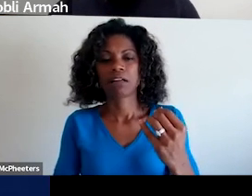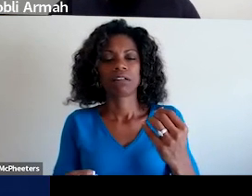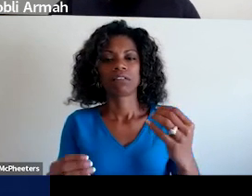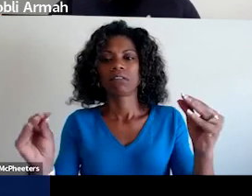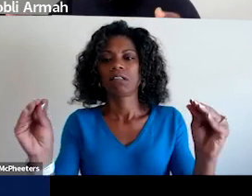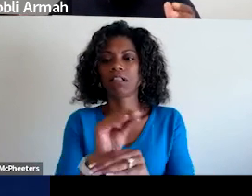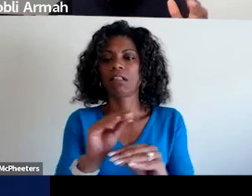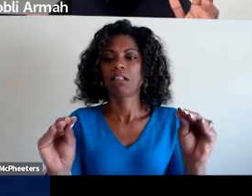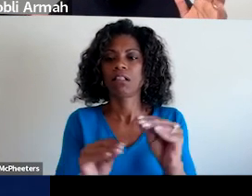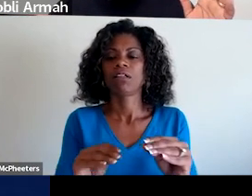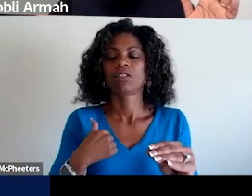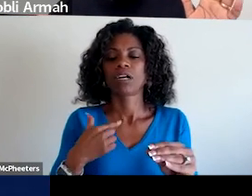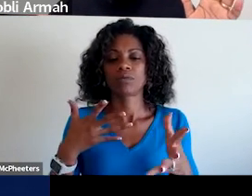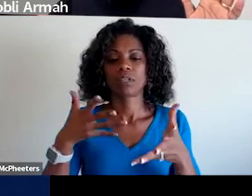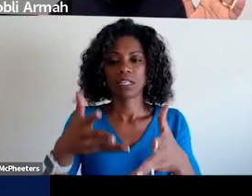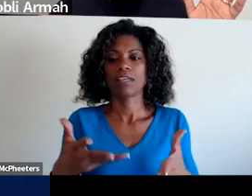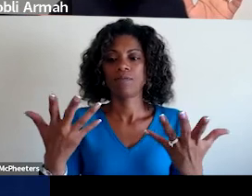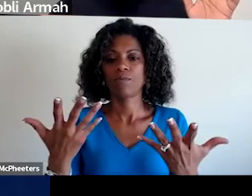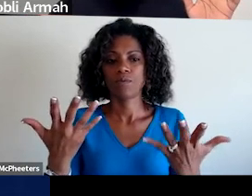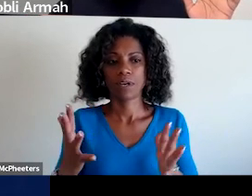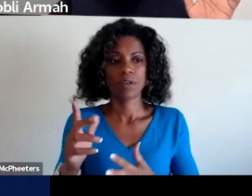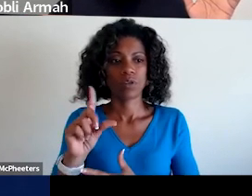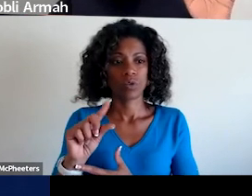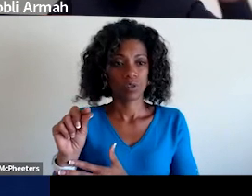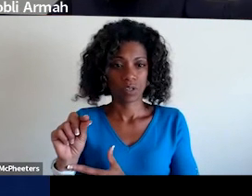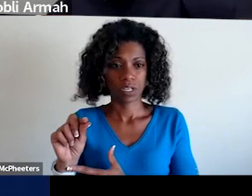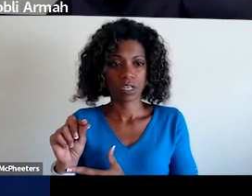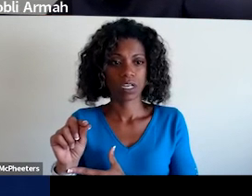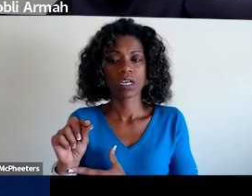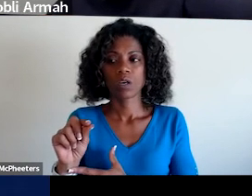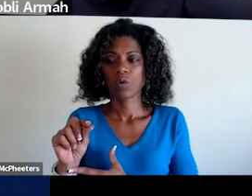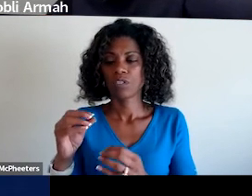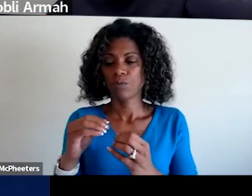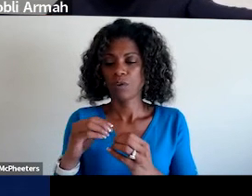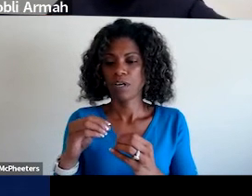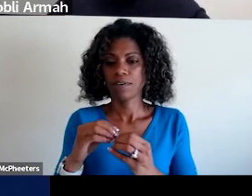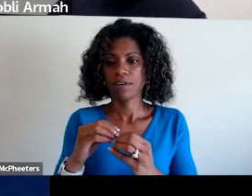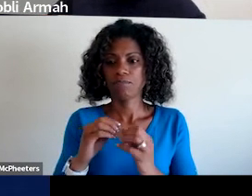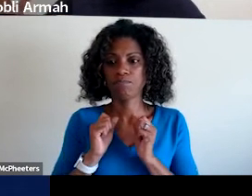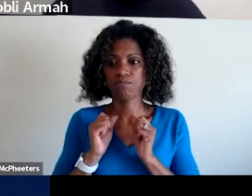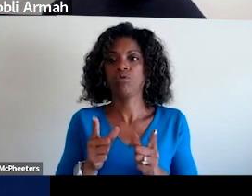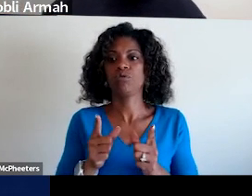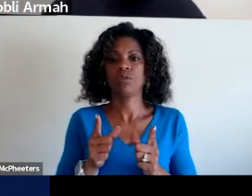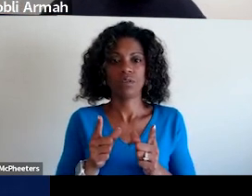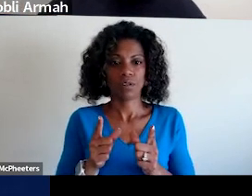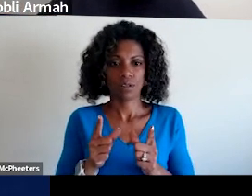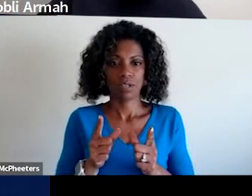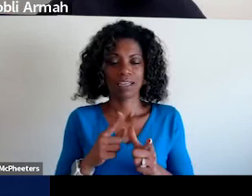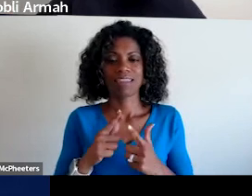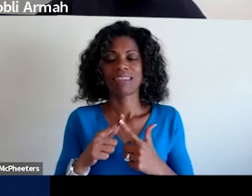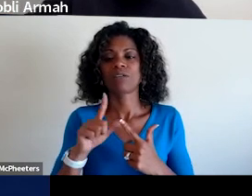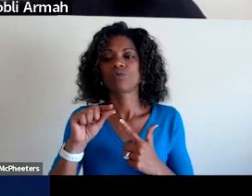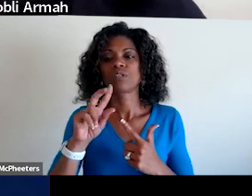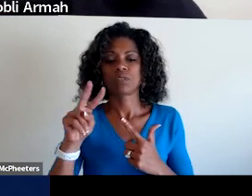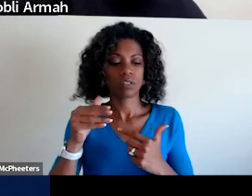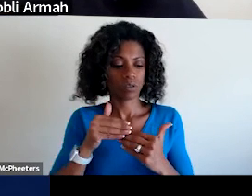want to leave us with is, if 2020 was a reactive year, then 2020 and beyond is a reflection of